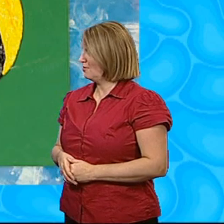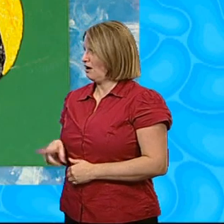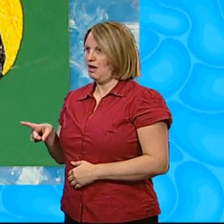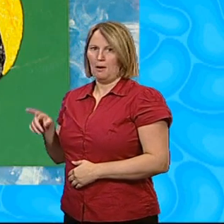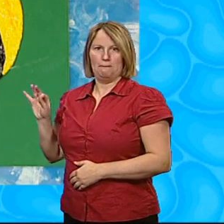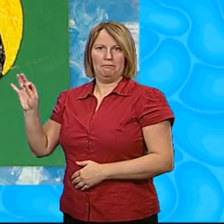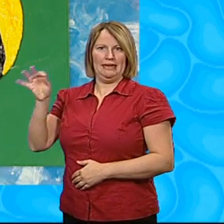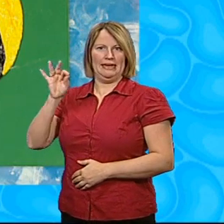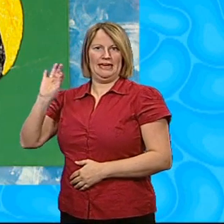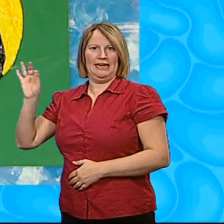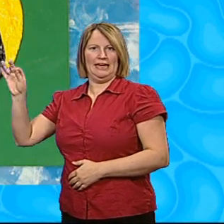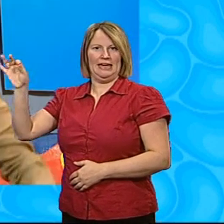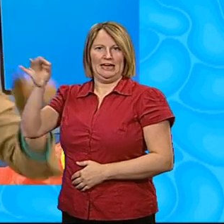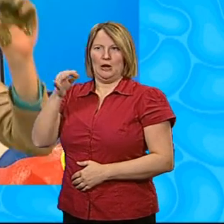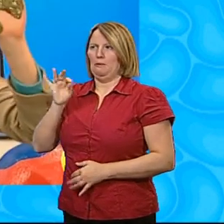It's a bee!